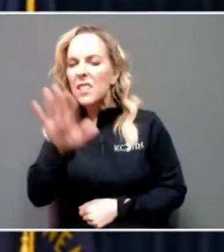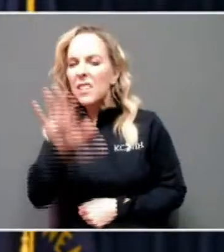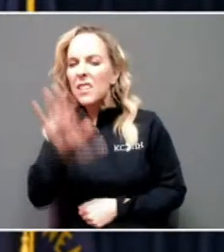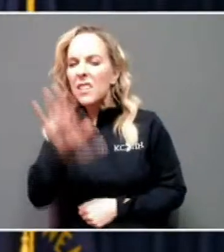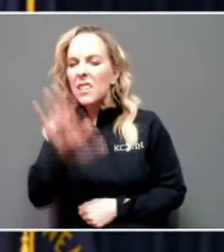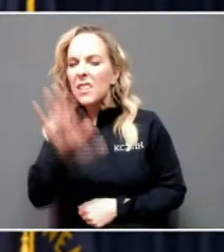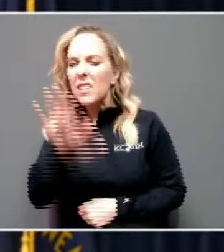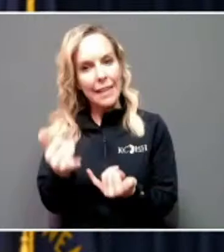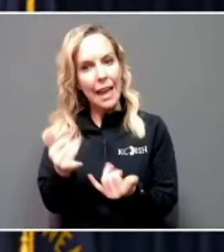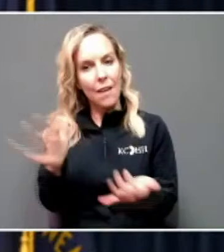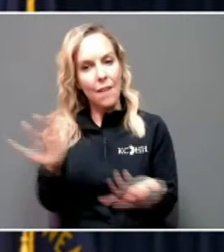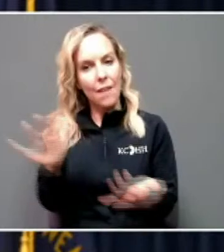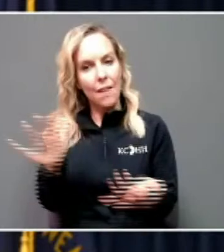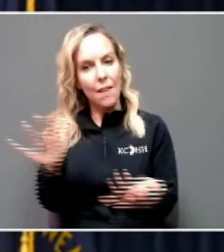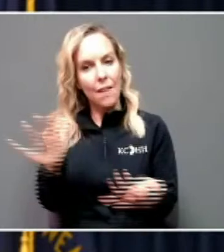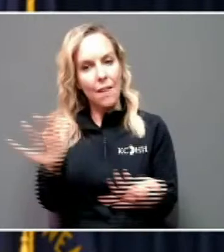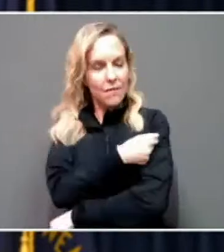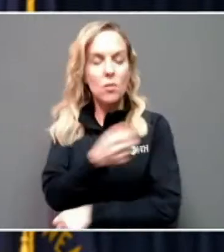vaccinated.